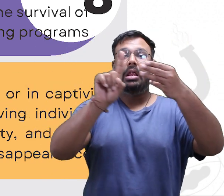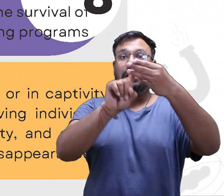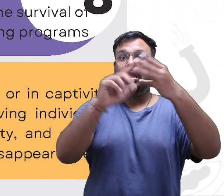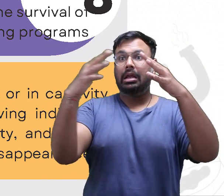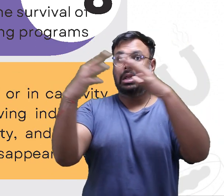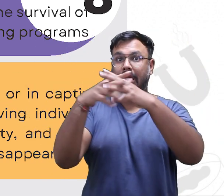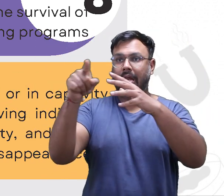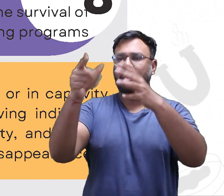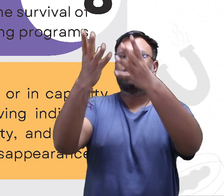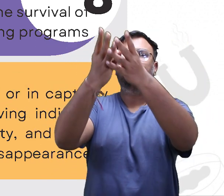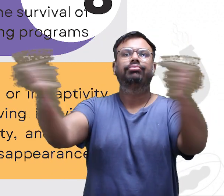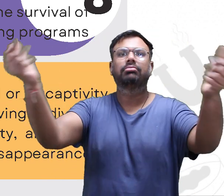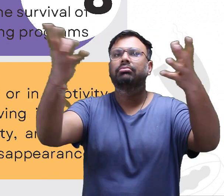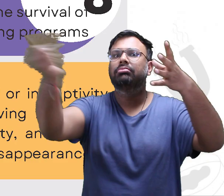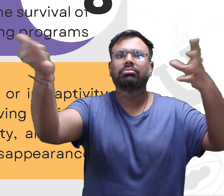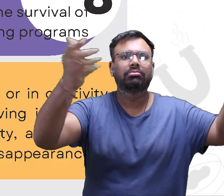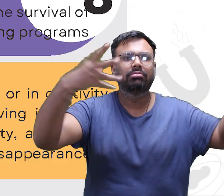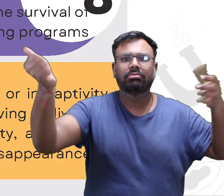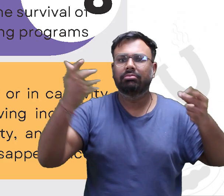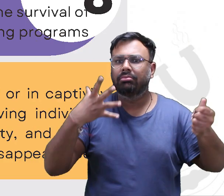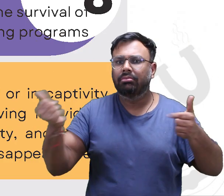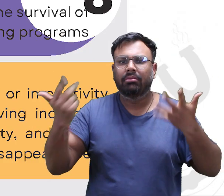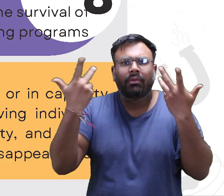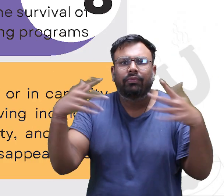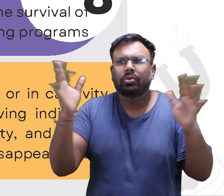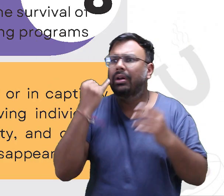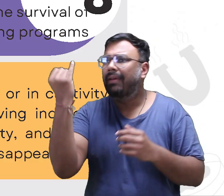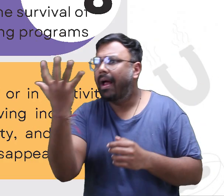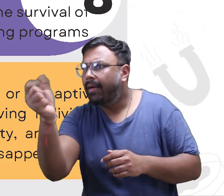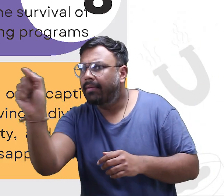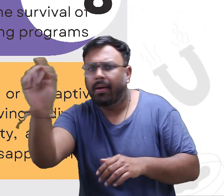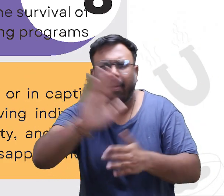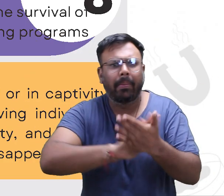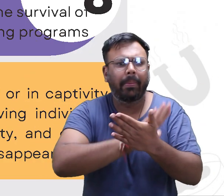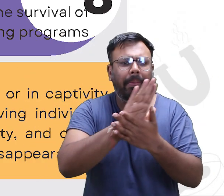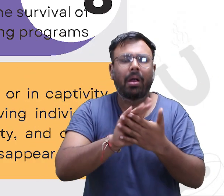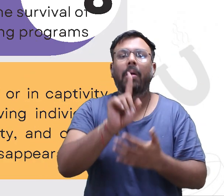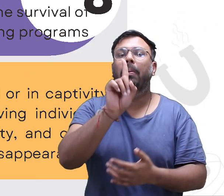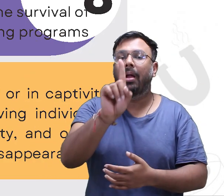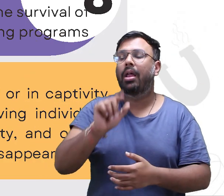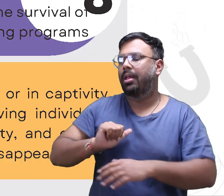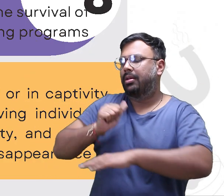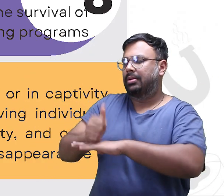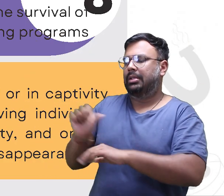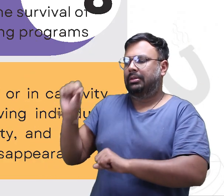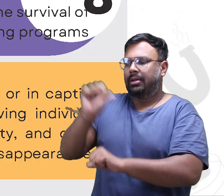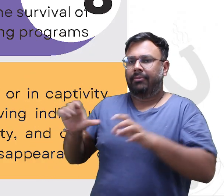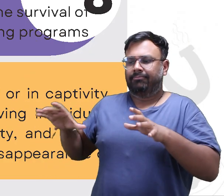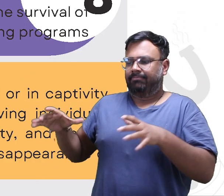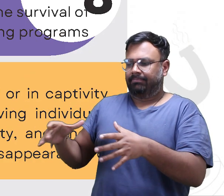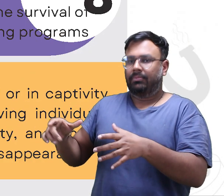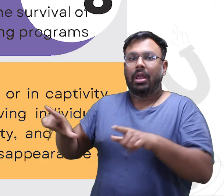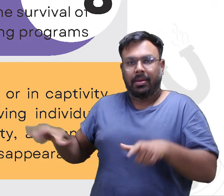Species in this category are no longer found in the wild but are maintained in captivity or